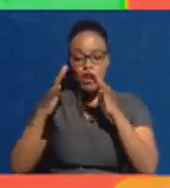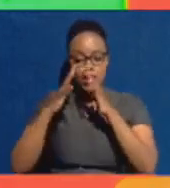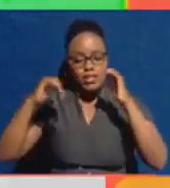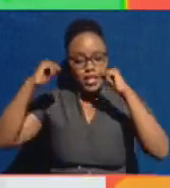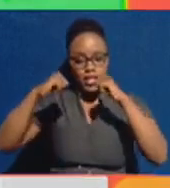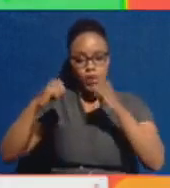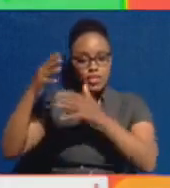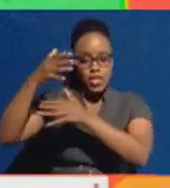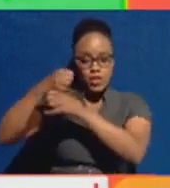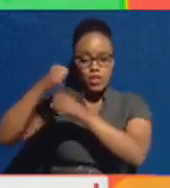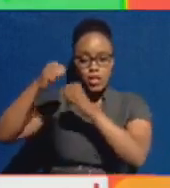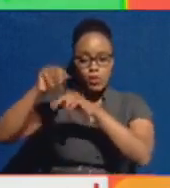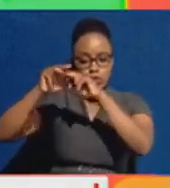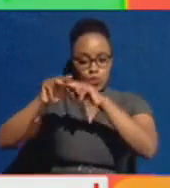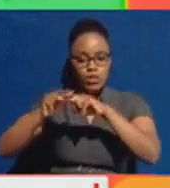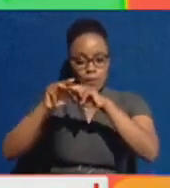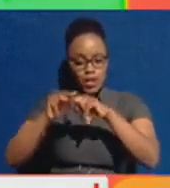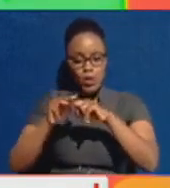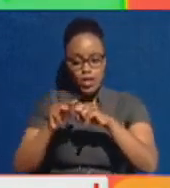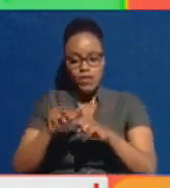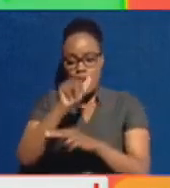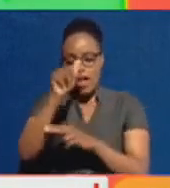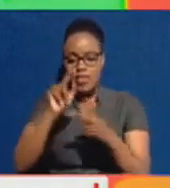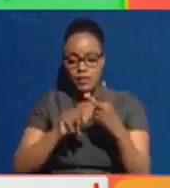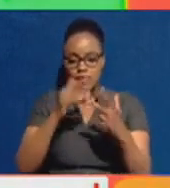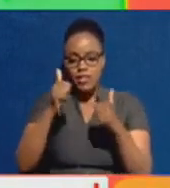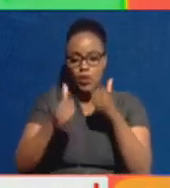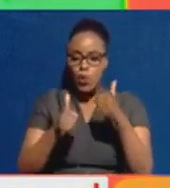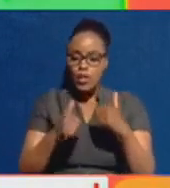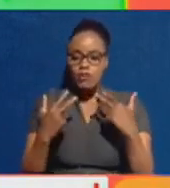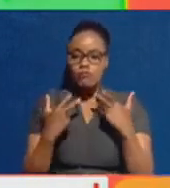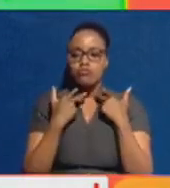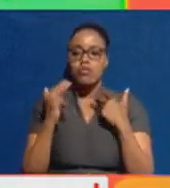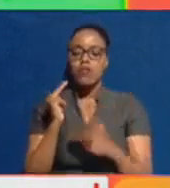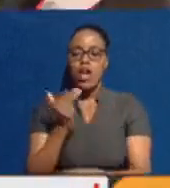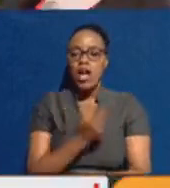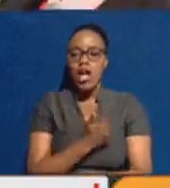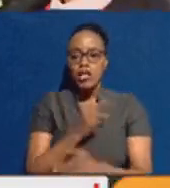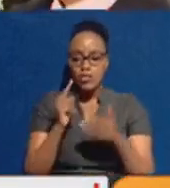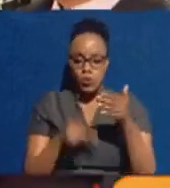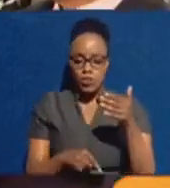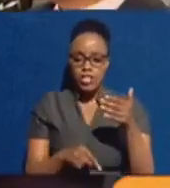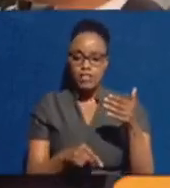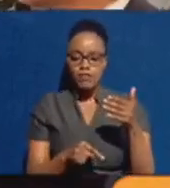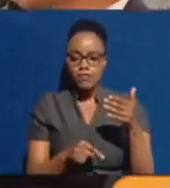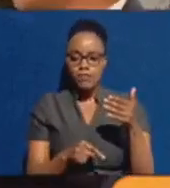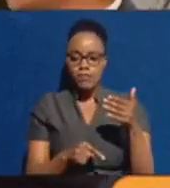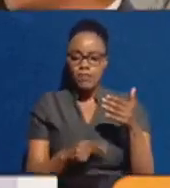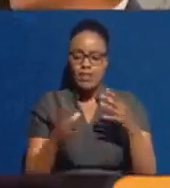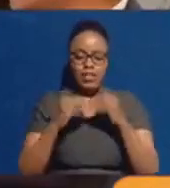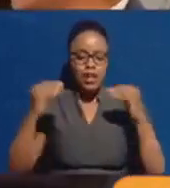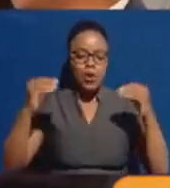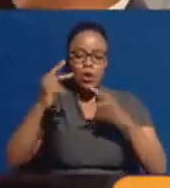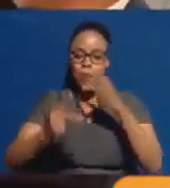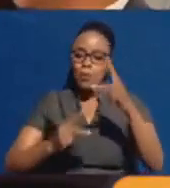of trust that we can rely on. The other thing that holds us back is bureaucracy